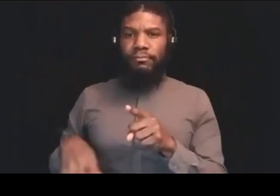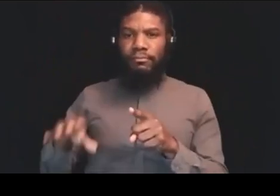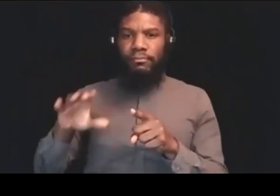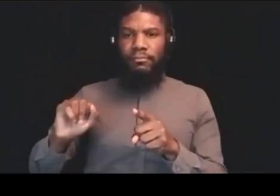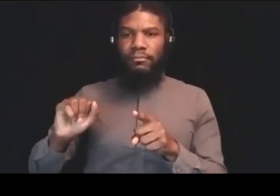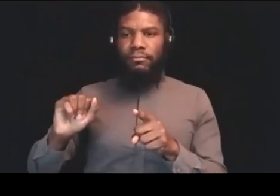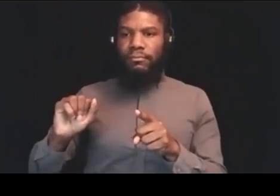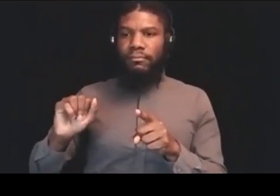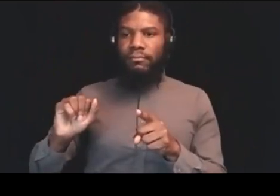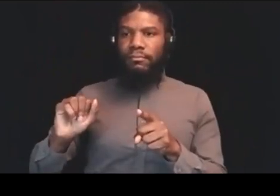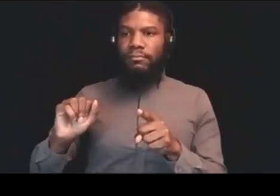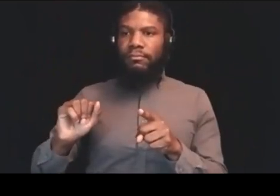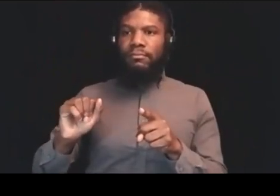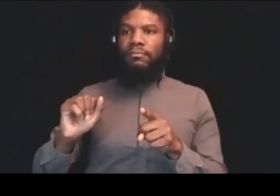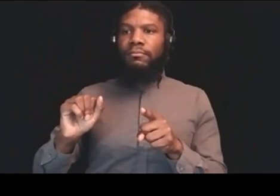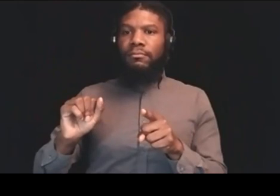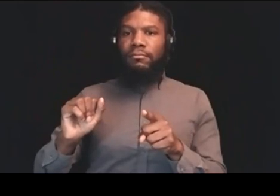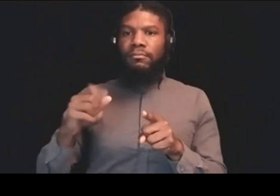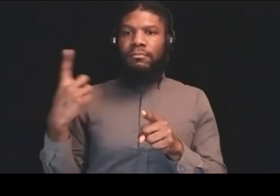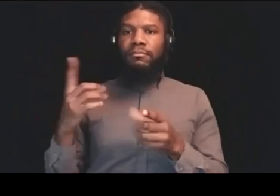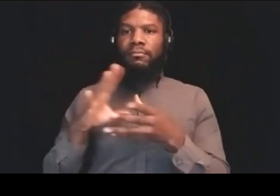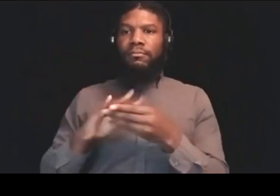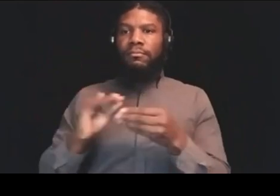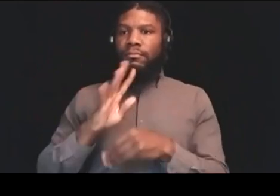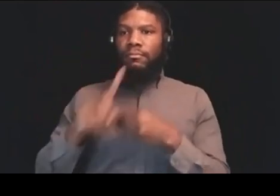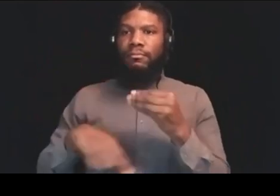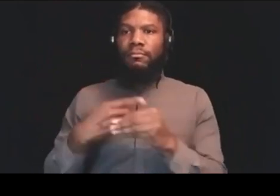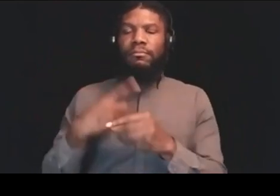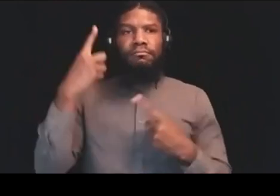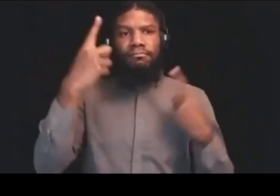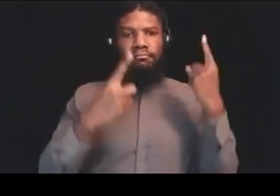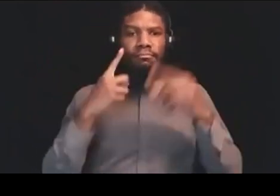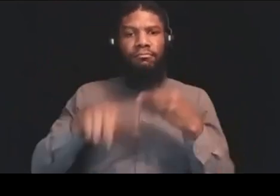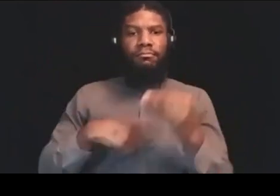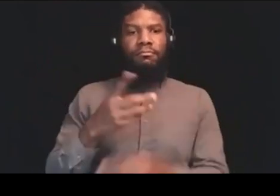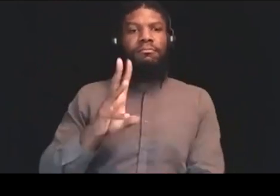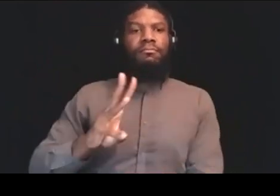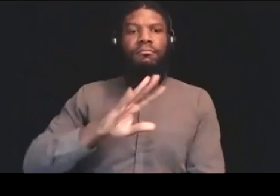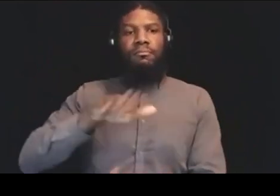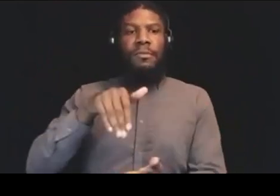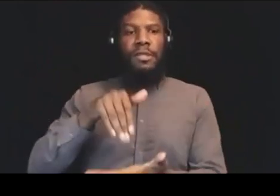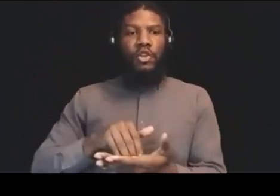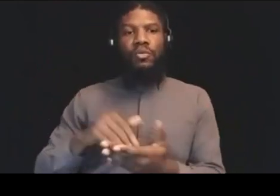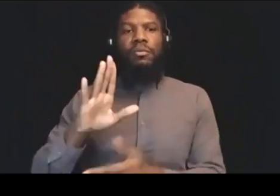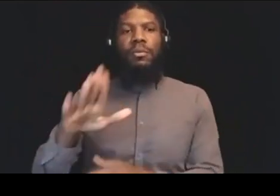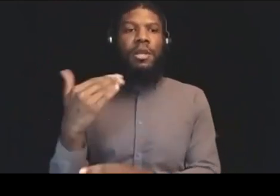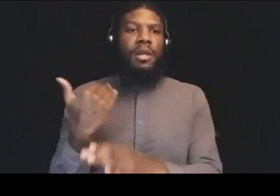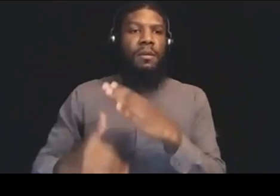that's making me wonder about like the W Center listserv and like, is that something that,